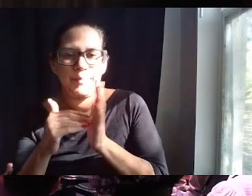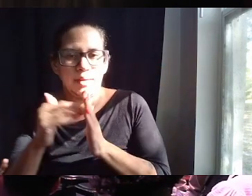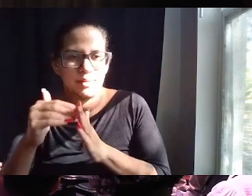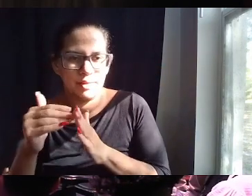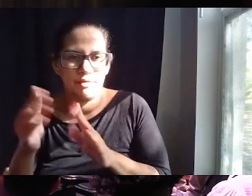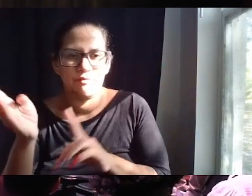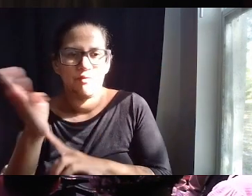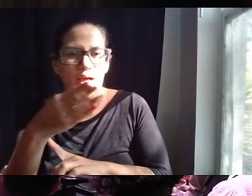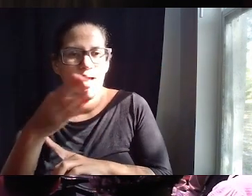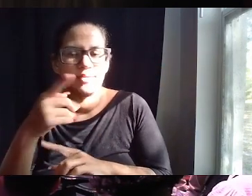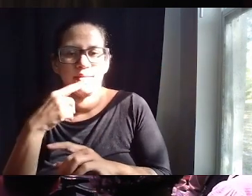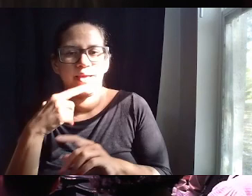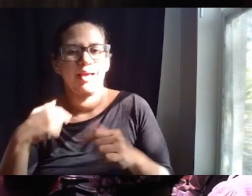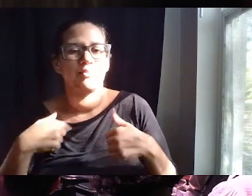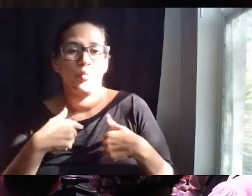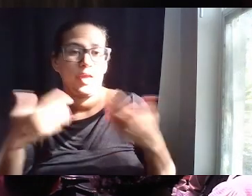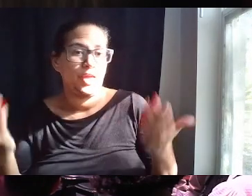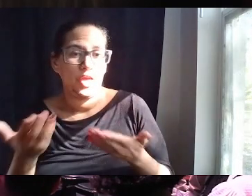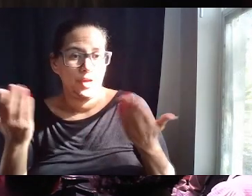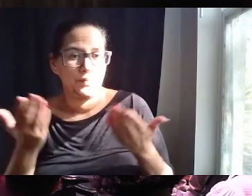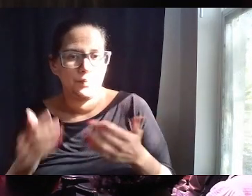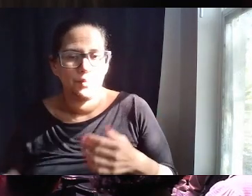aquí, we're here.